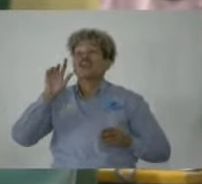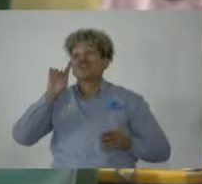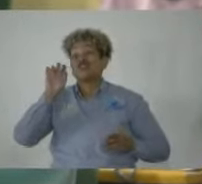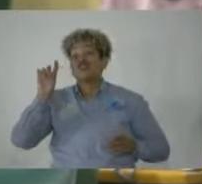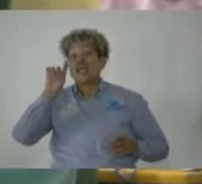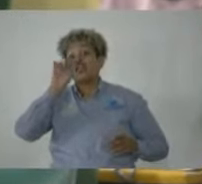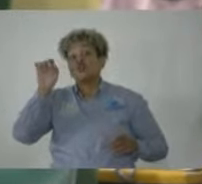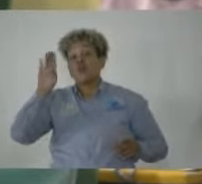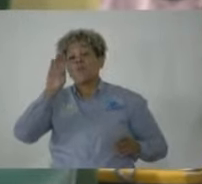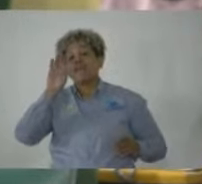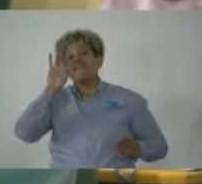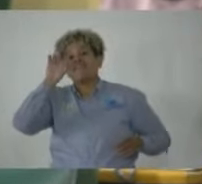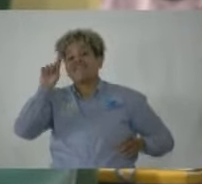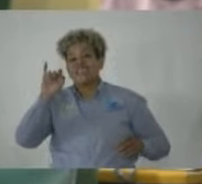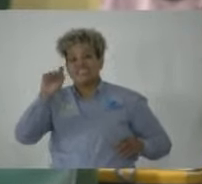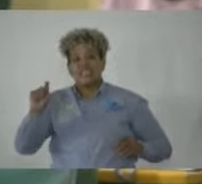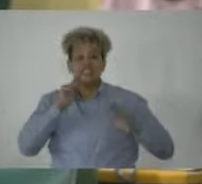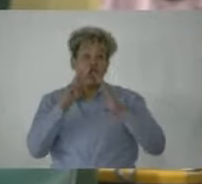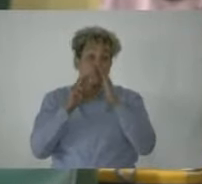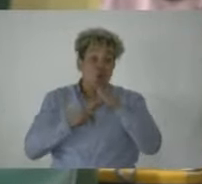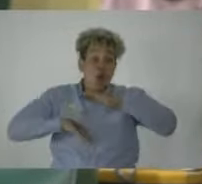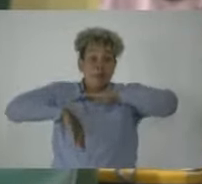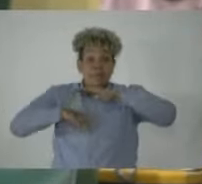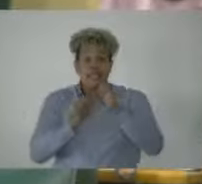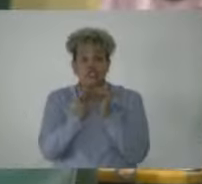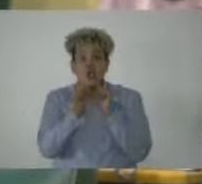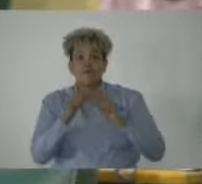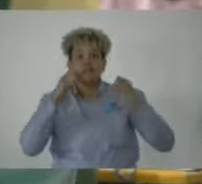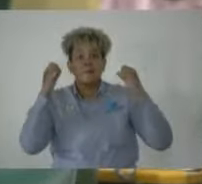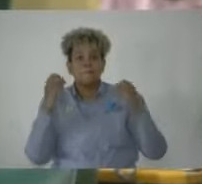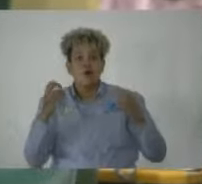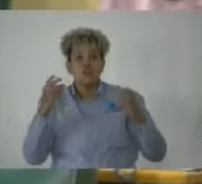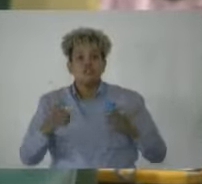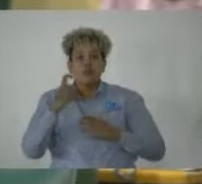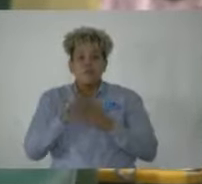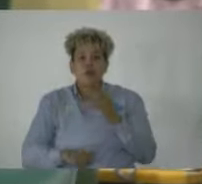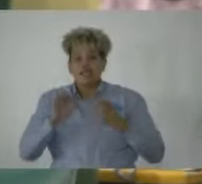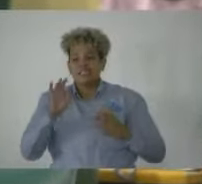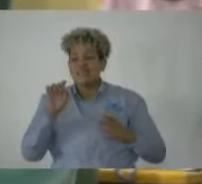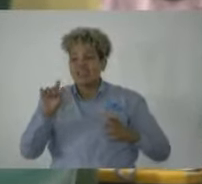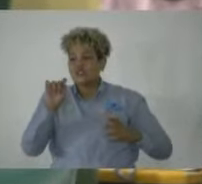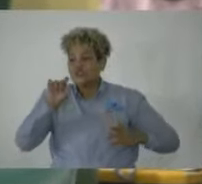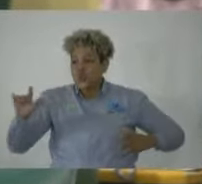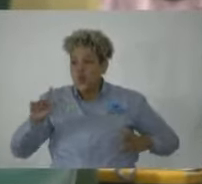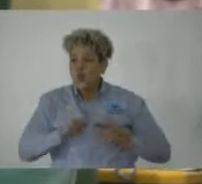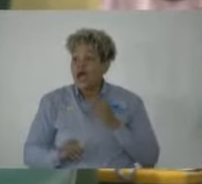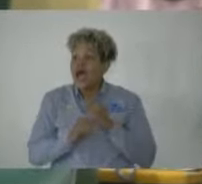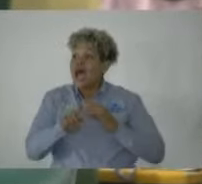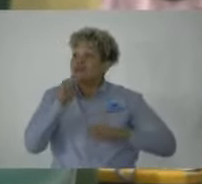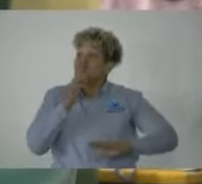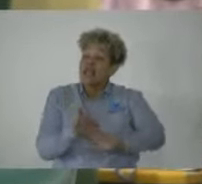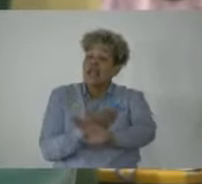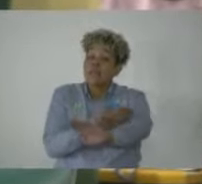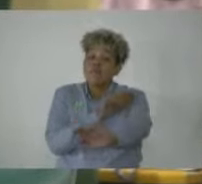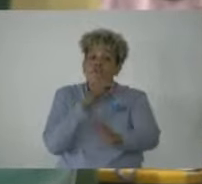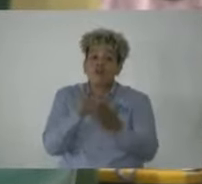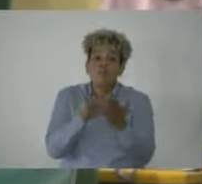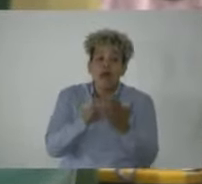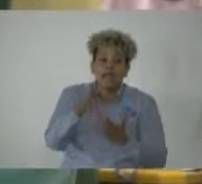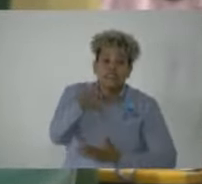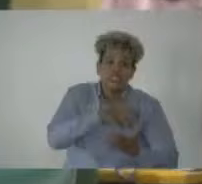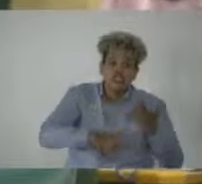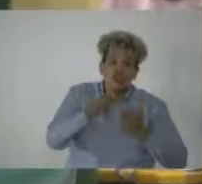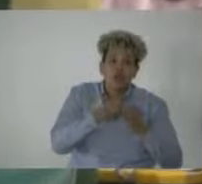BFIXIT, which is a rules-based, competitive, multiple-price FX tool that improved the bank's interaction